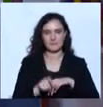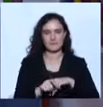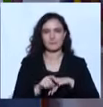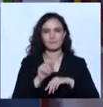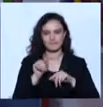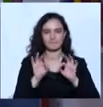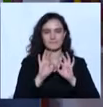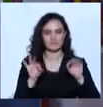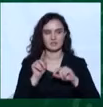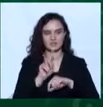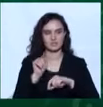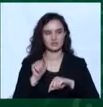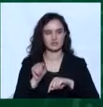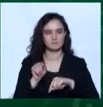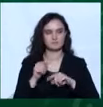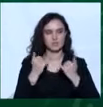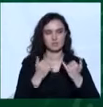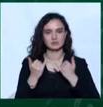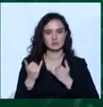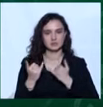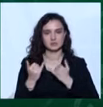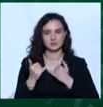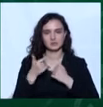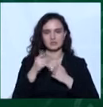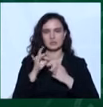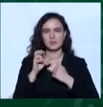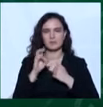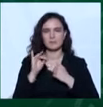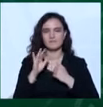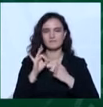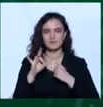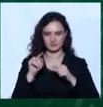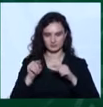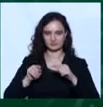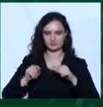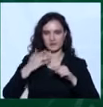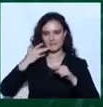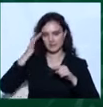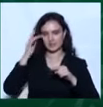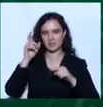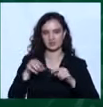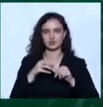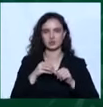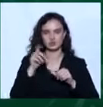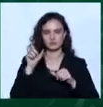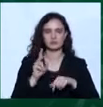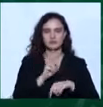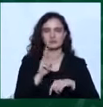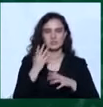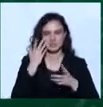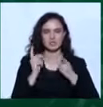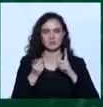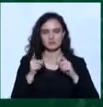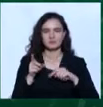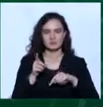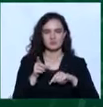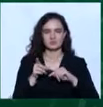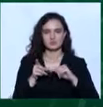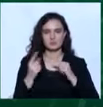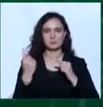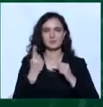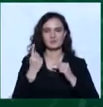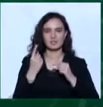Gray Beaver. Now, Gray Beaver is a Native American chief who is really White Fang's